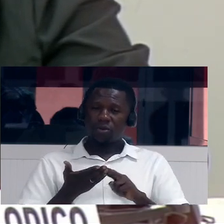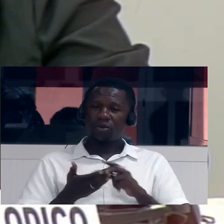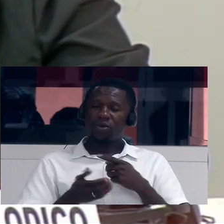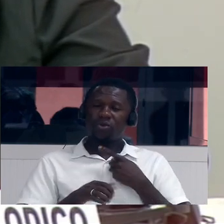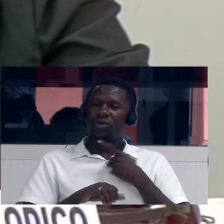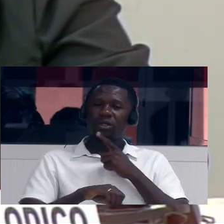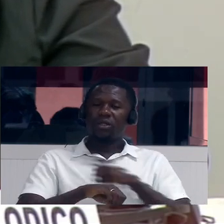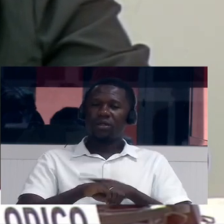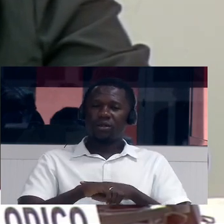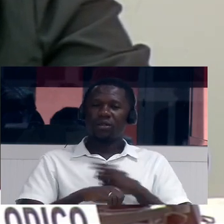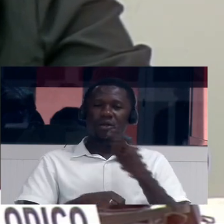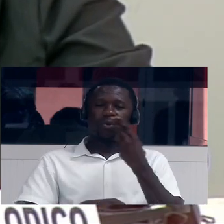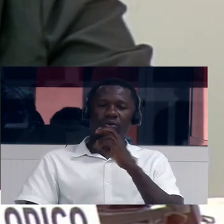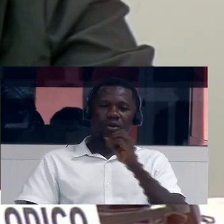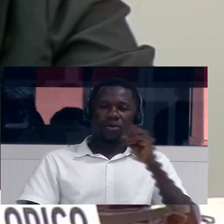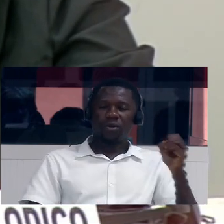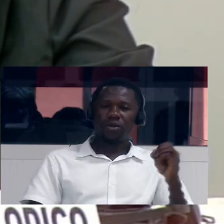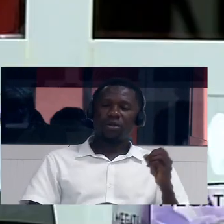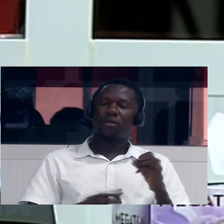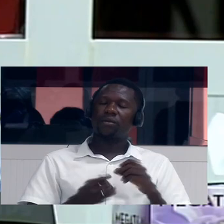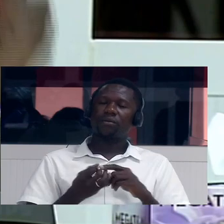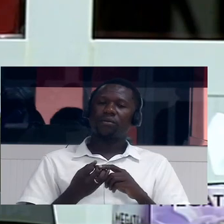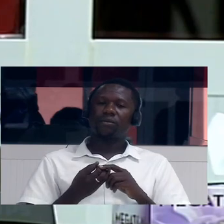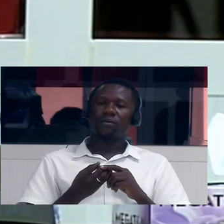during the year 2000?